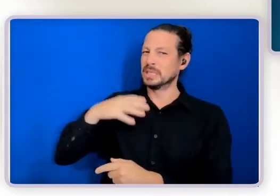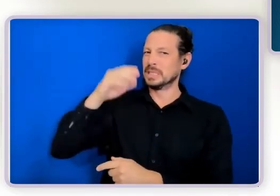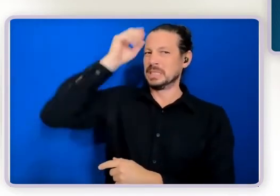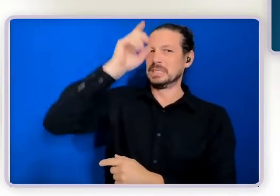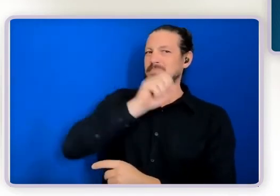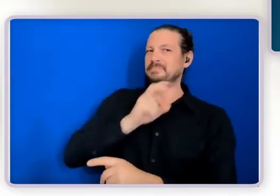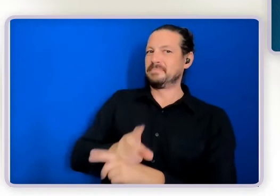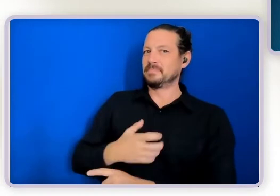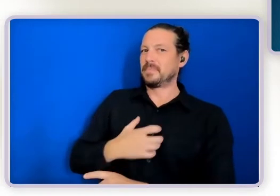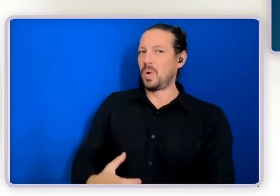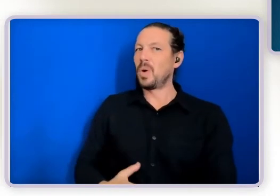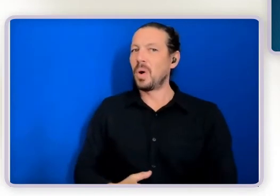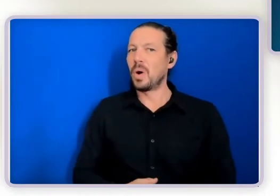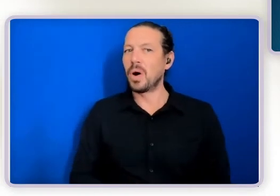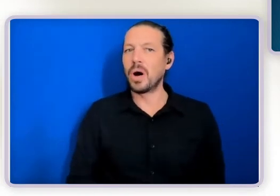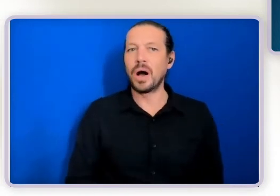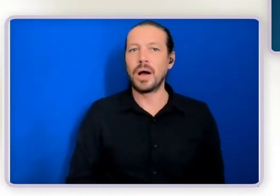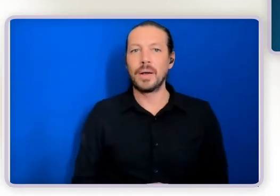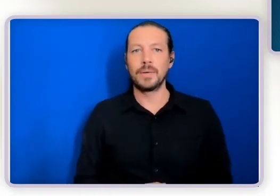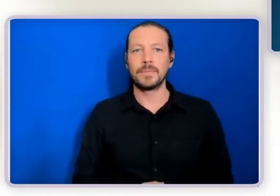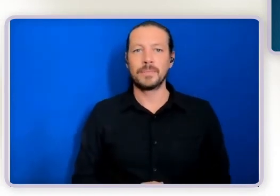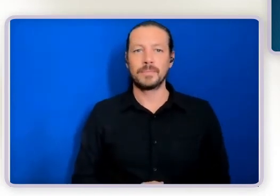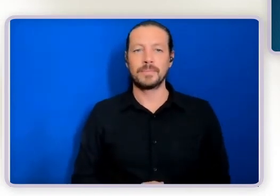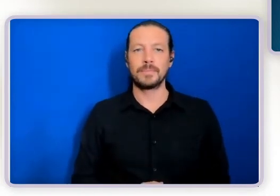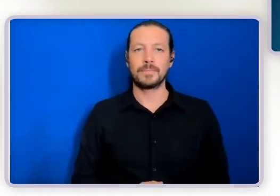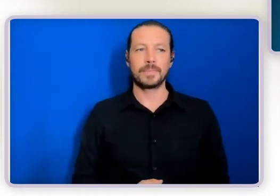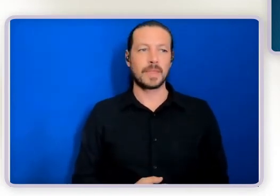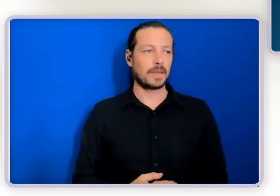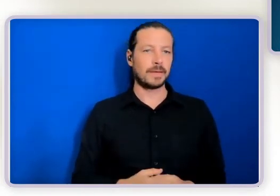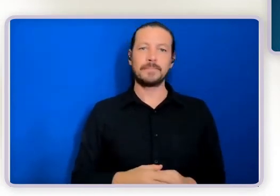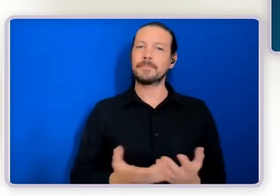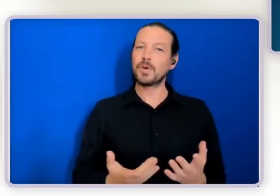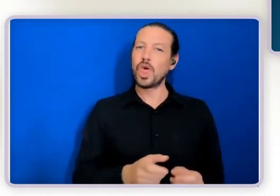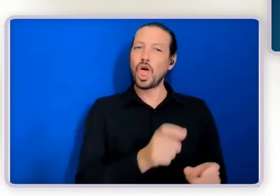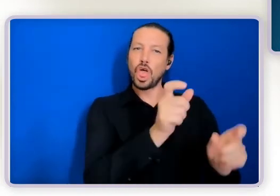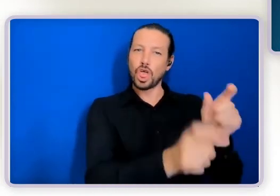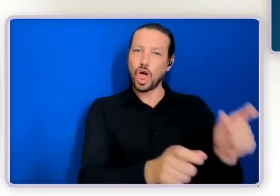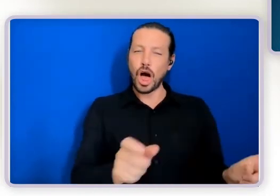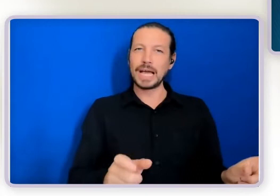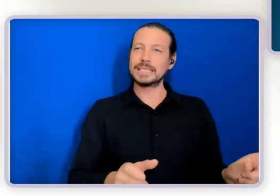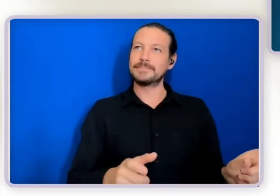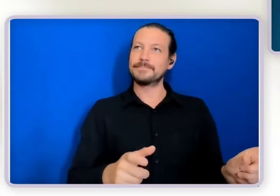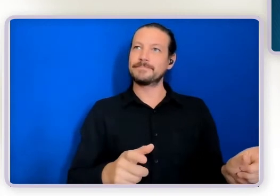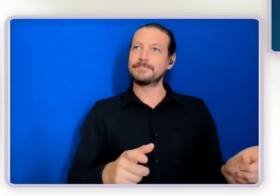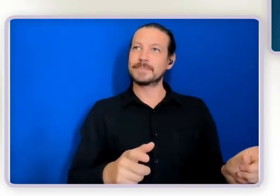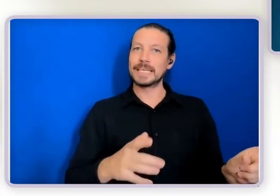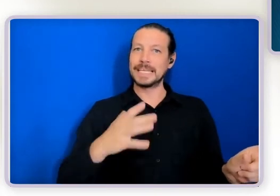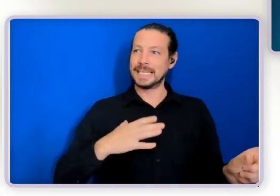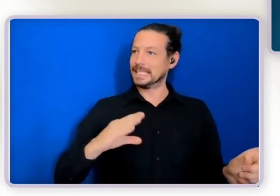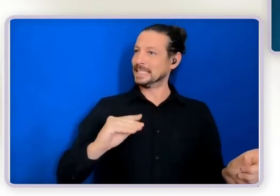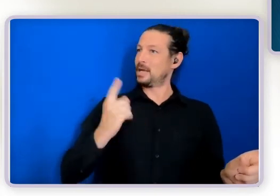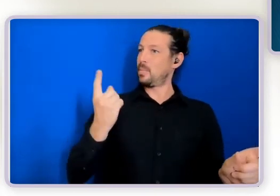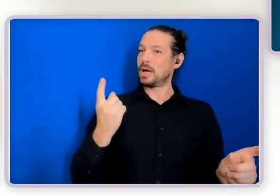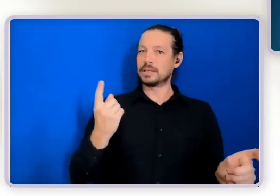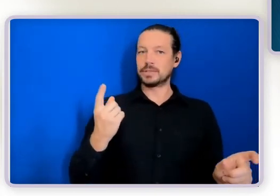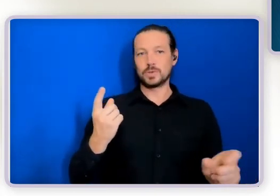clients, because somebody needs to make sure that the restraint and seclusion of